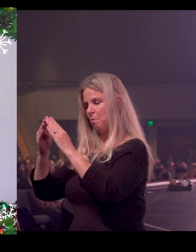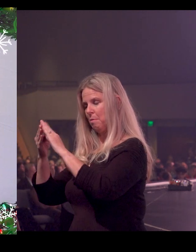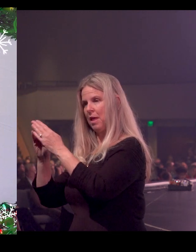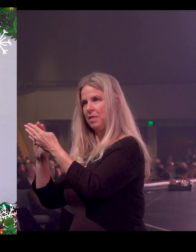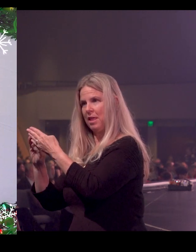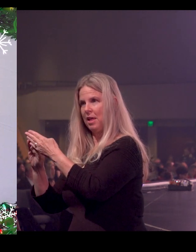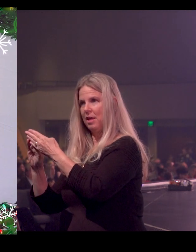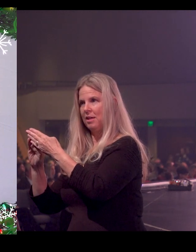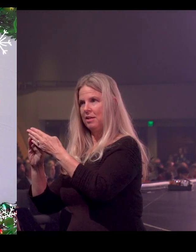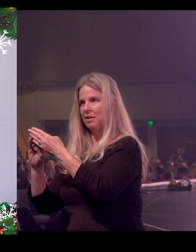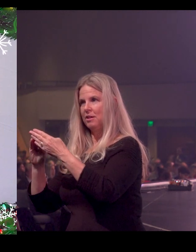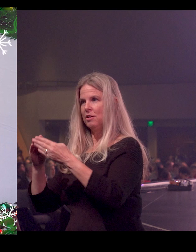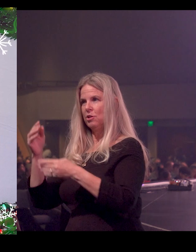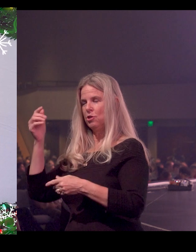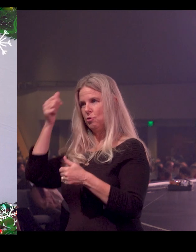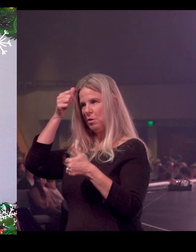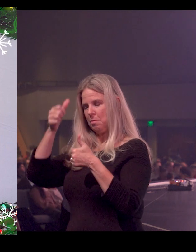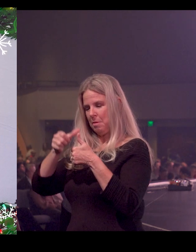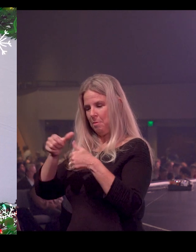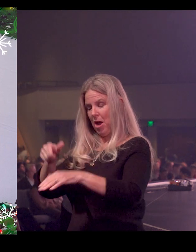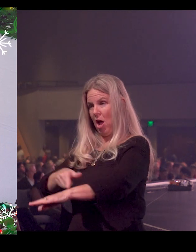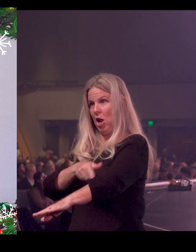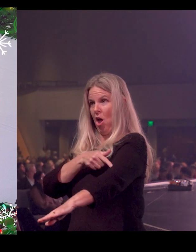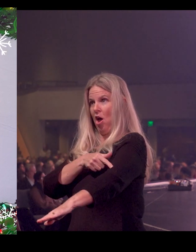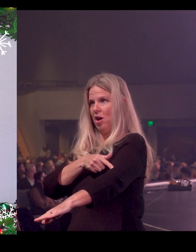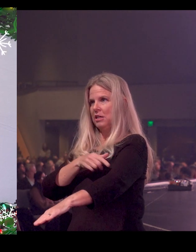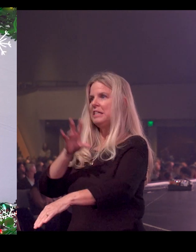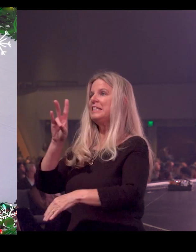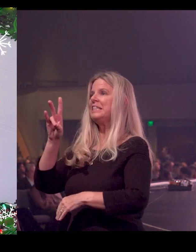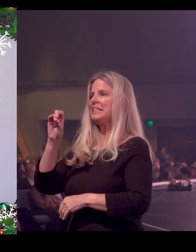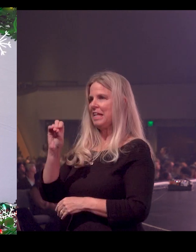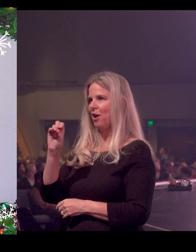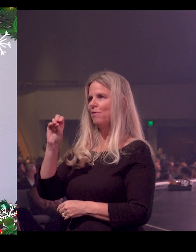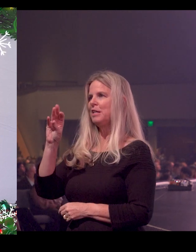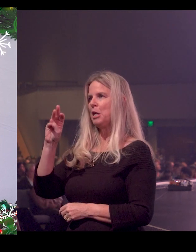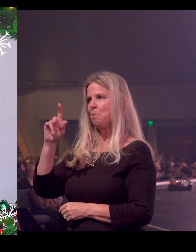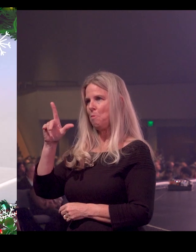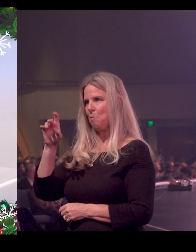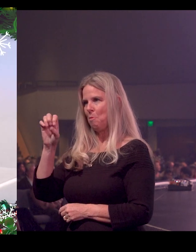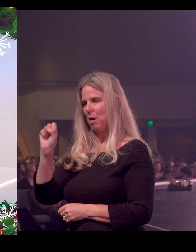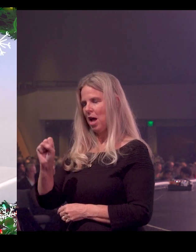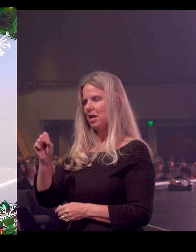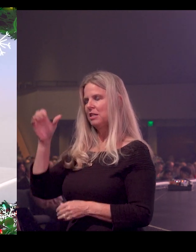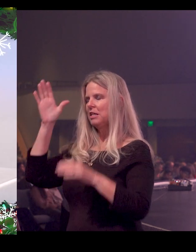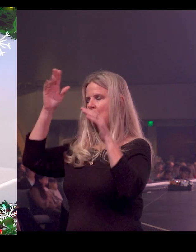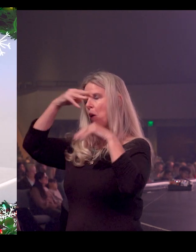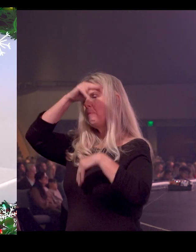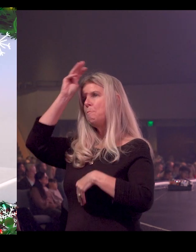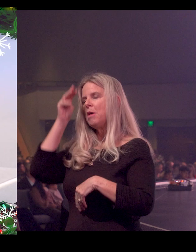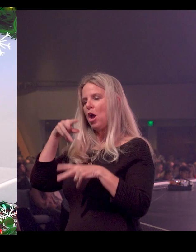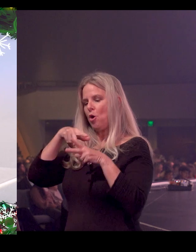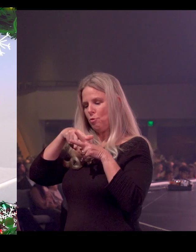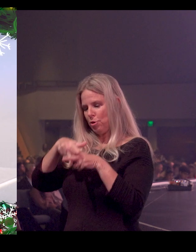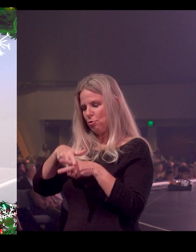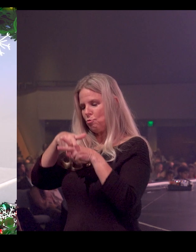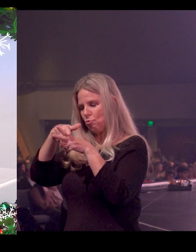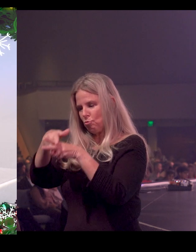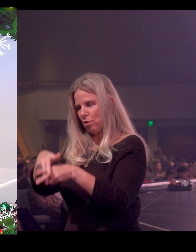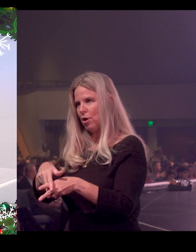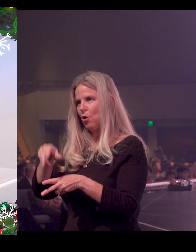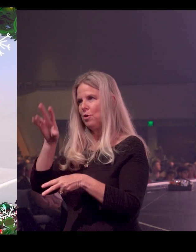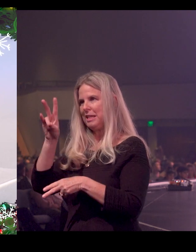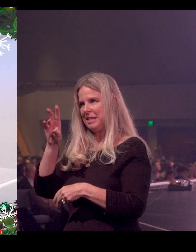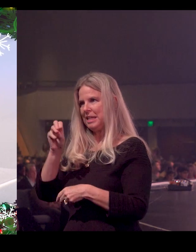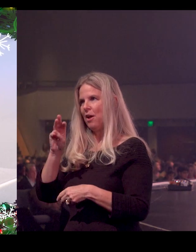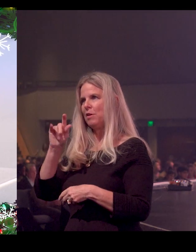miles. Mary rode 70 miles on a donkey, and Joseph guided and led that donkey the whole